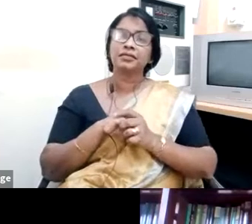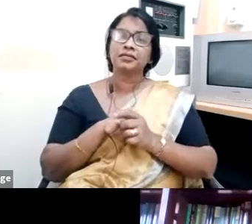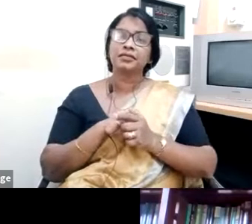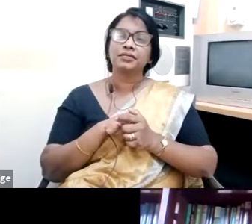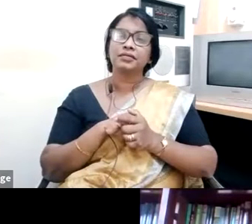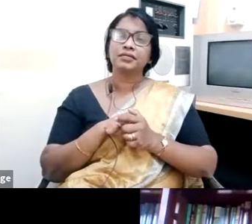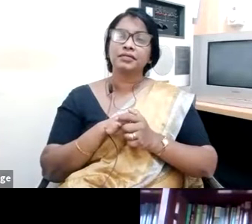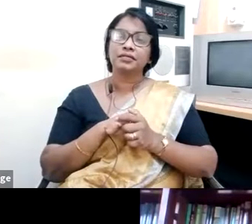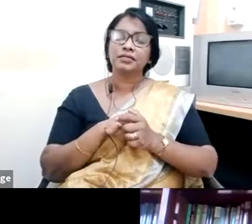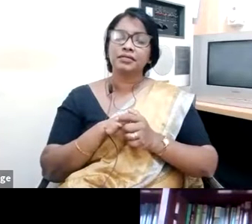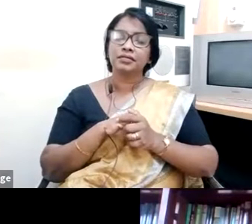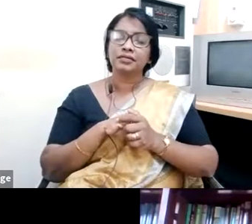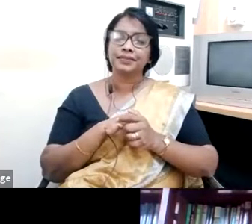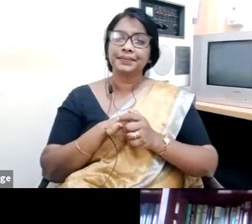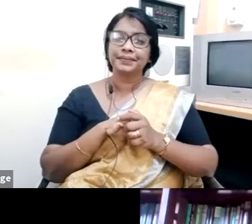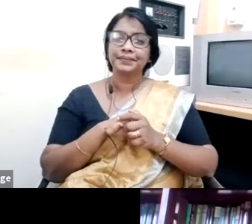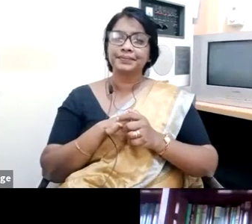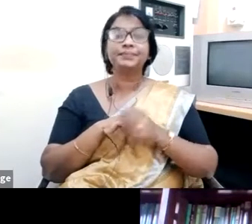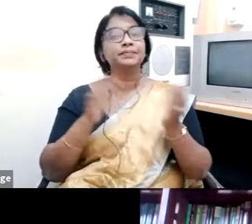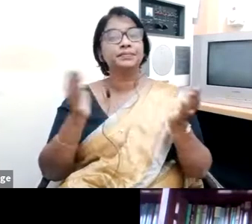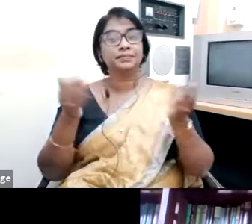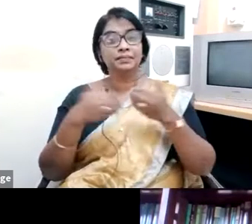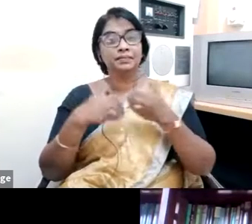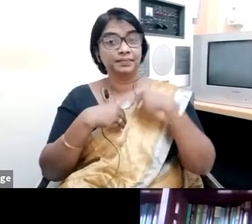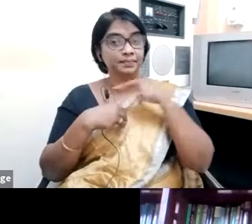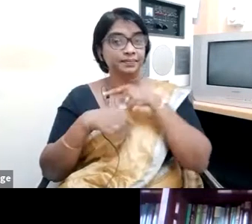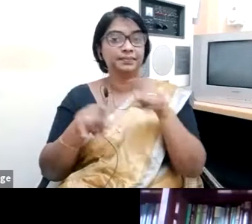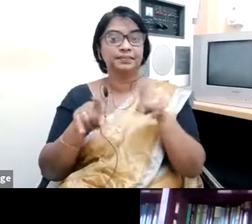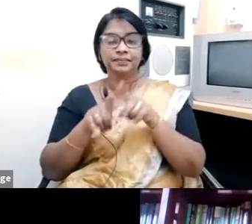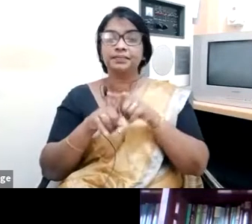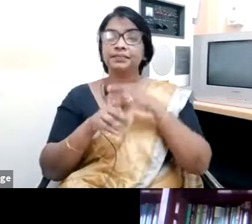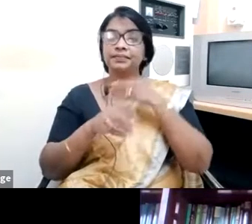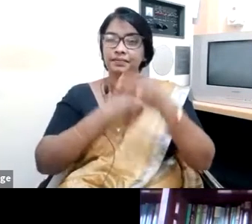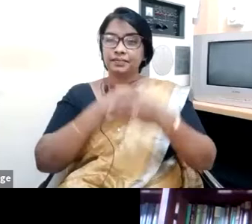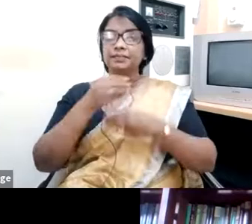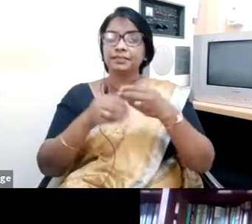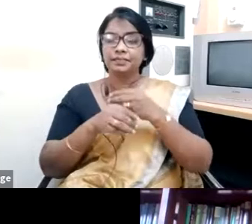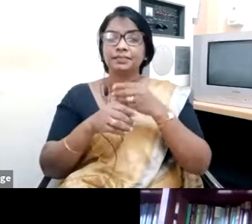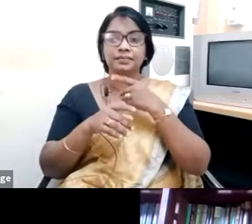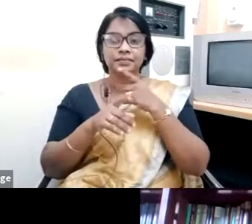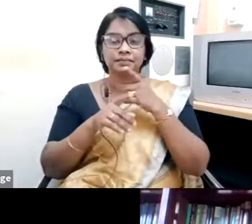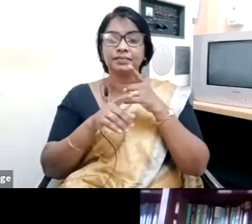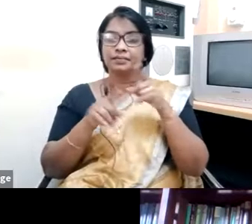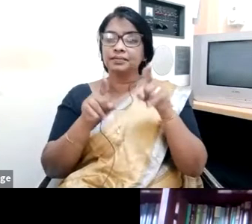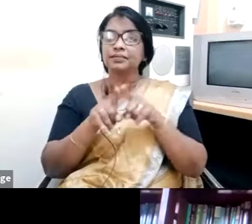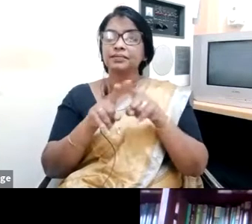in a business which are very volatile to all weather patterns.